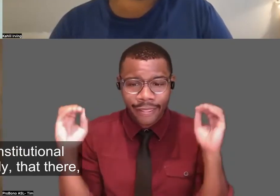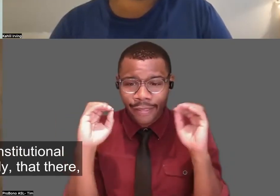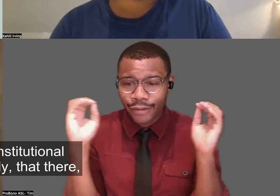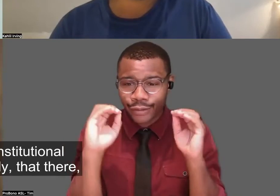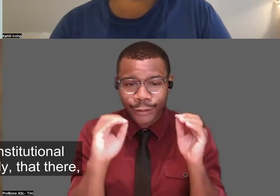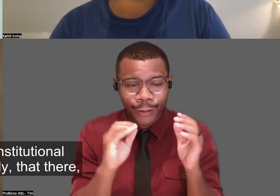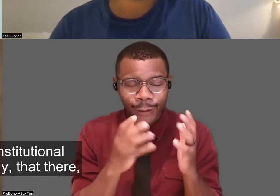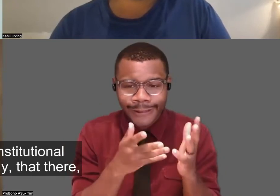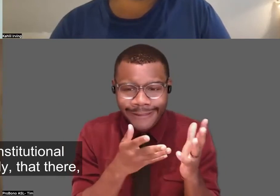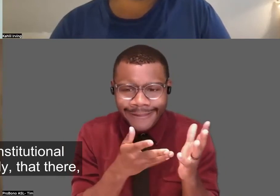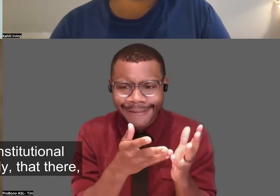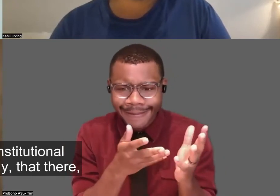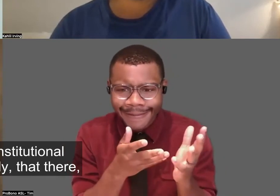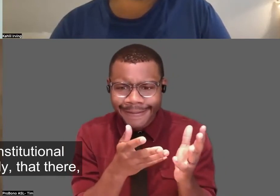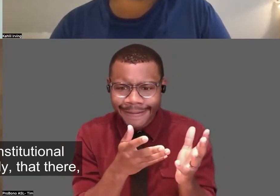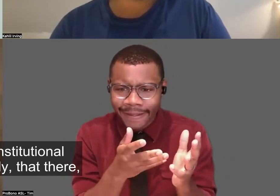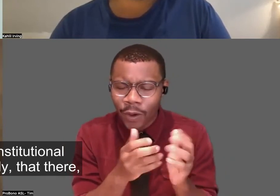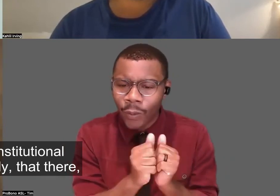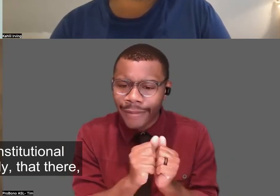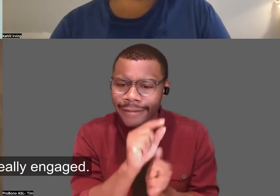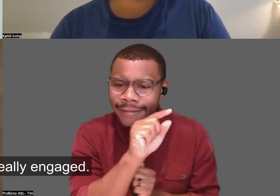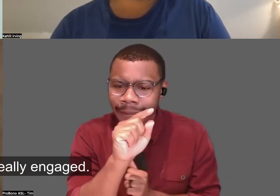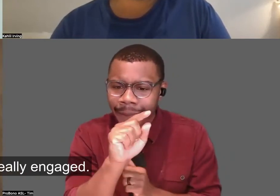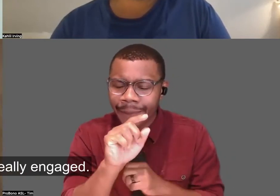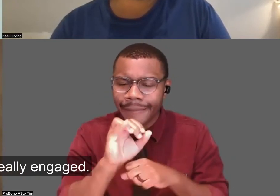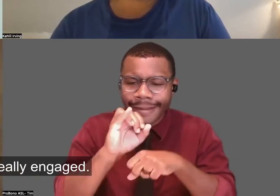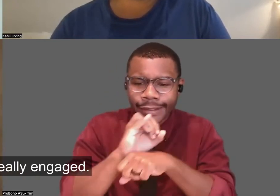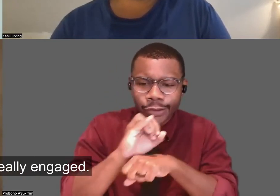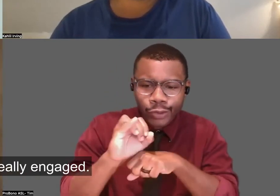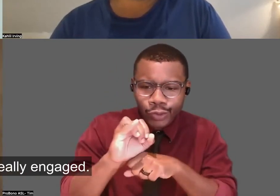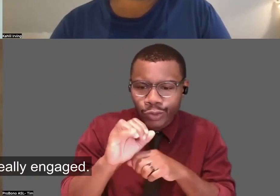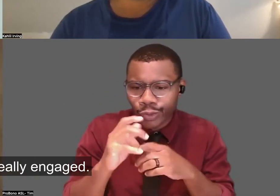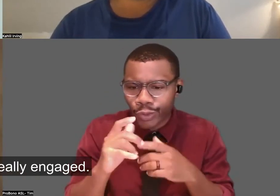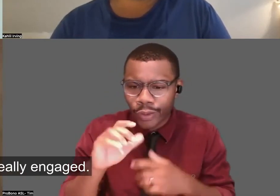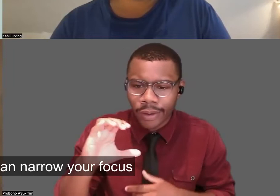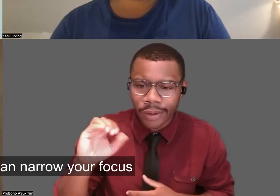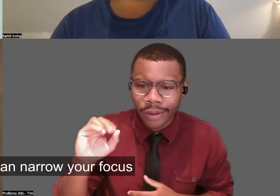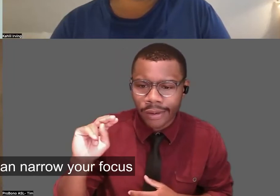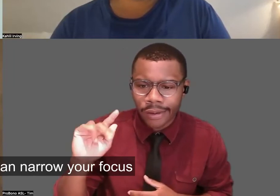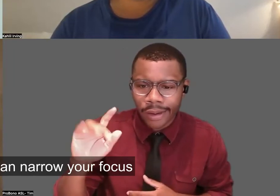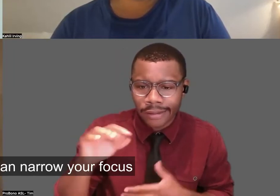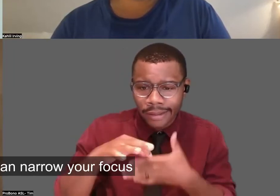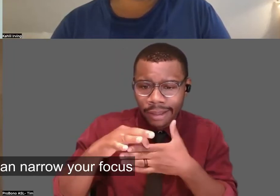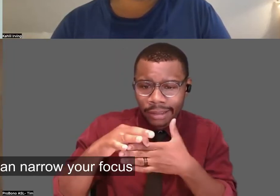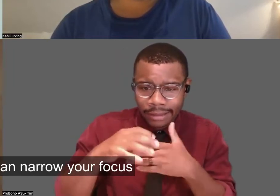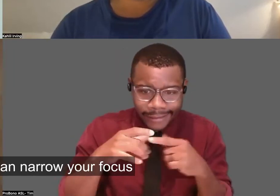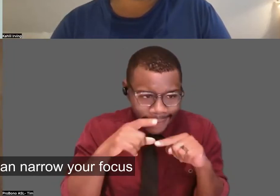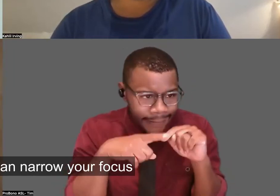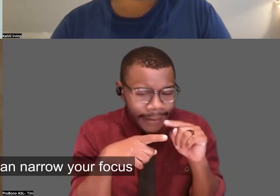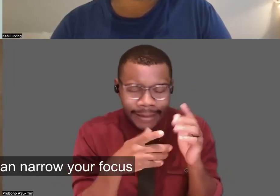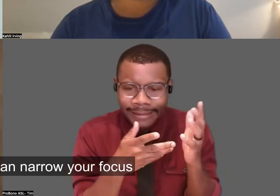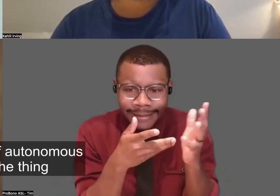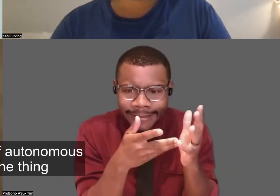with the institutional context, really, that it cannot be really engaged. And therefore, you can narrow